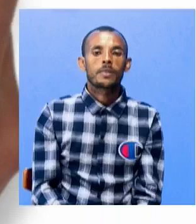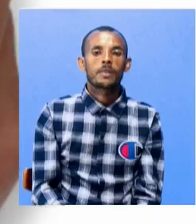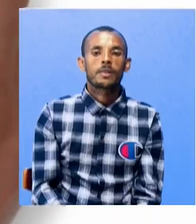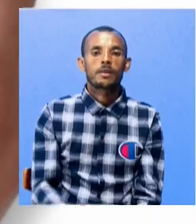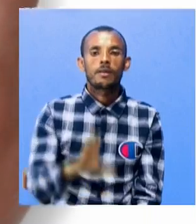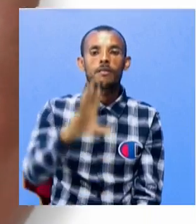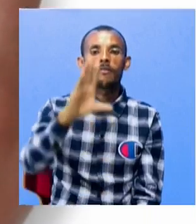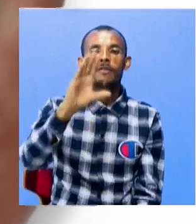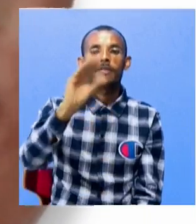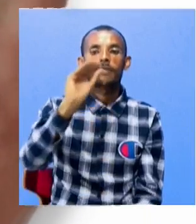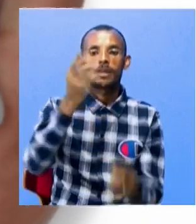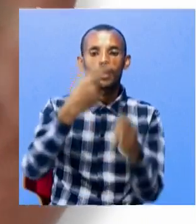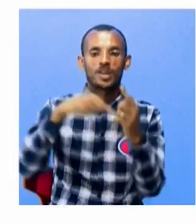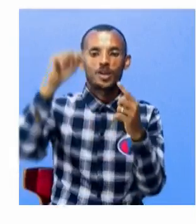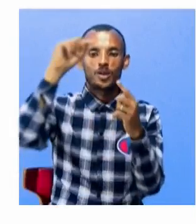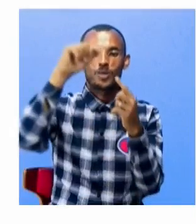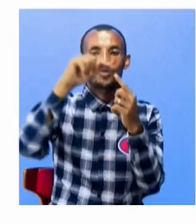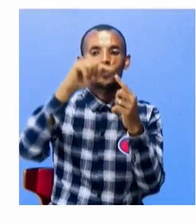50 to